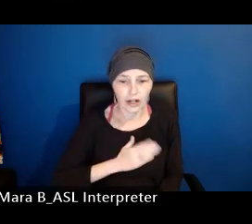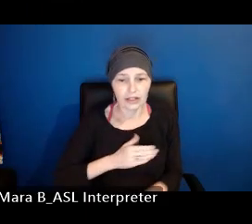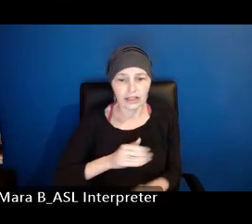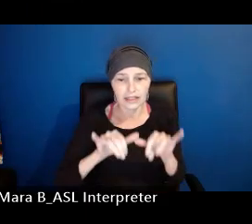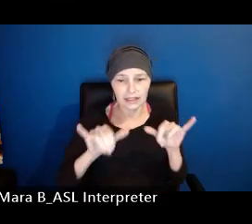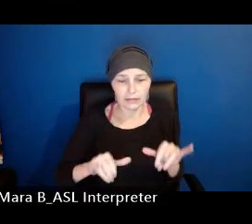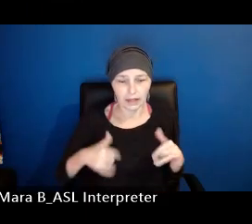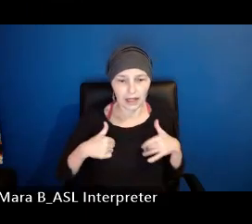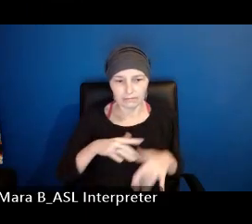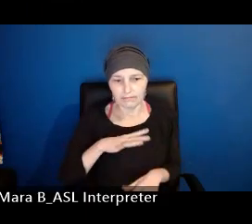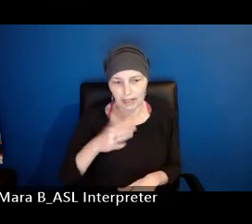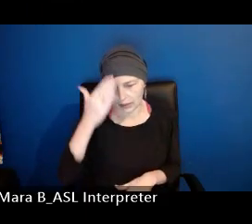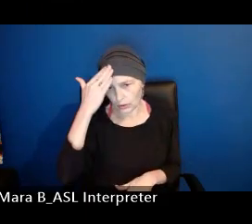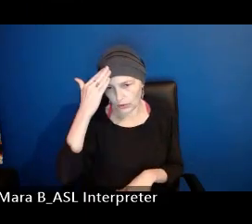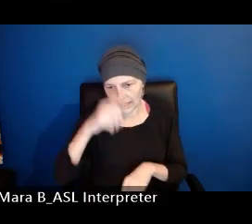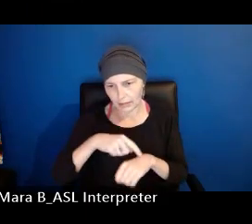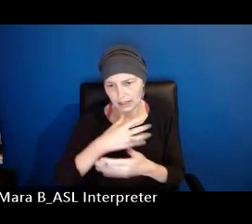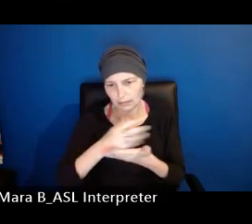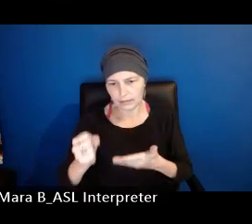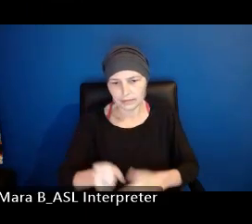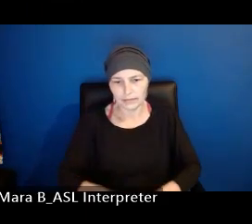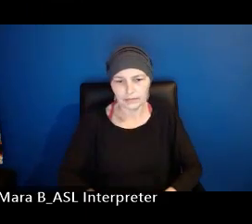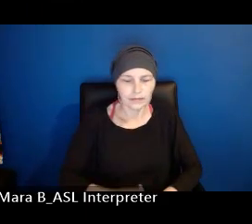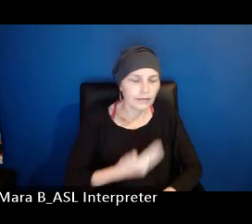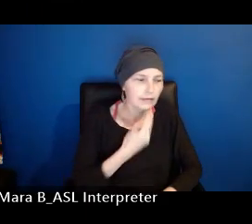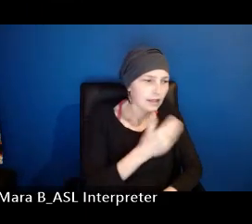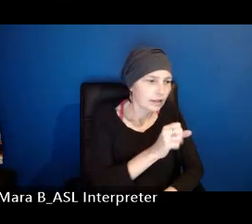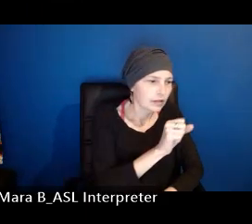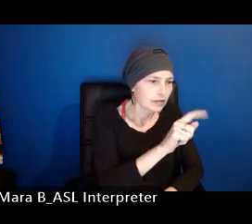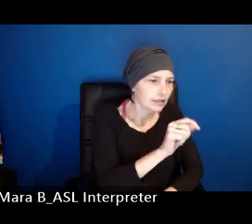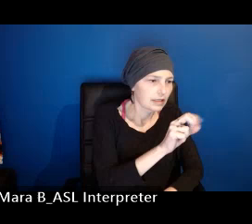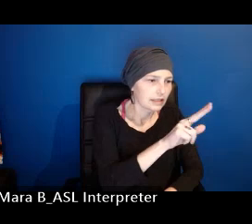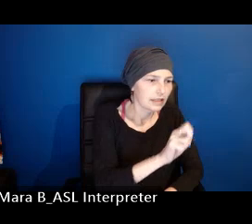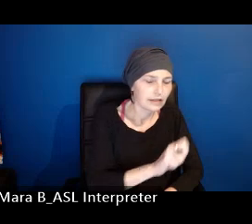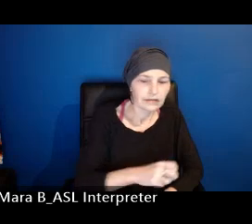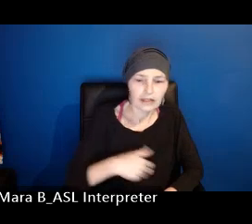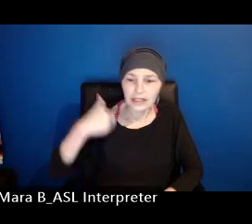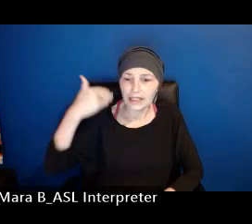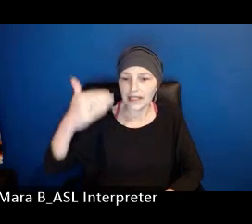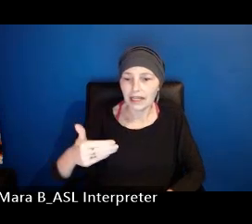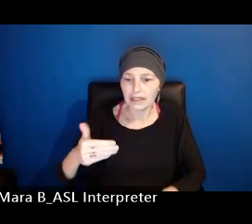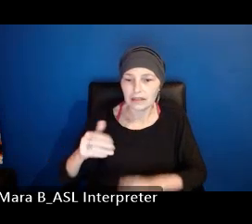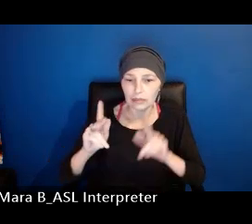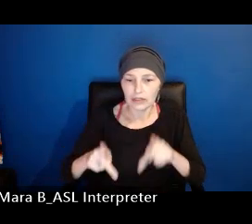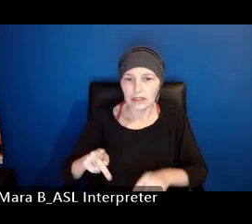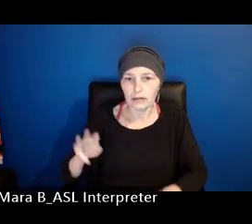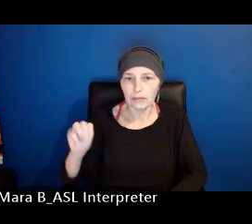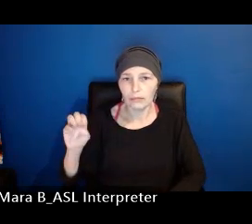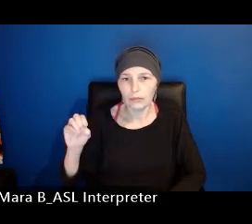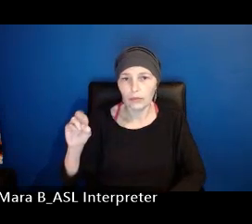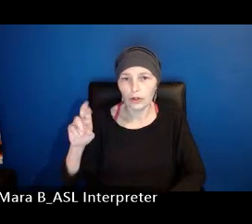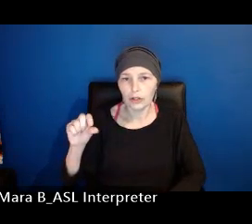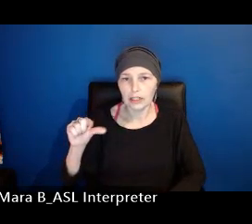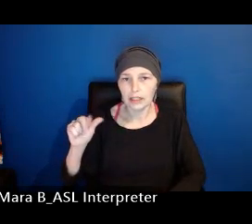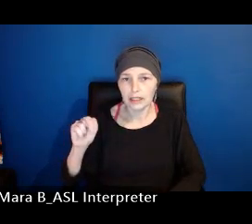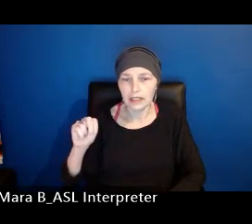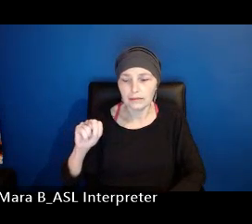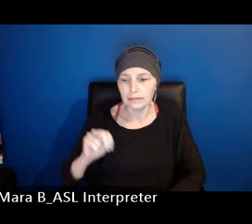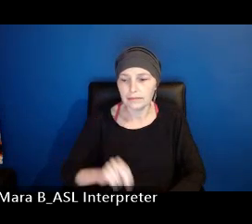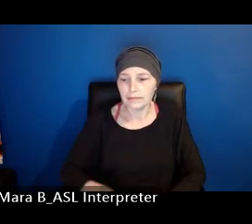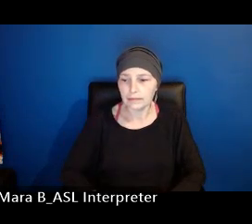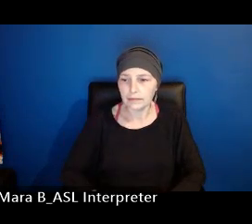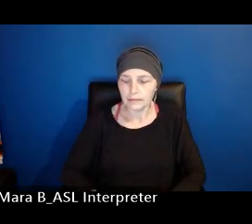there. I'm at my time. Thank you. Thank you, Steve. All right, our next speaker is Morgan. Morgan, we are unmuting you on